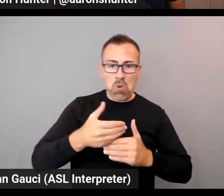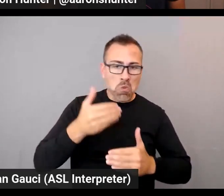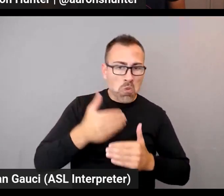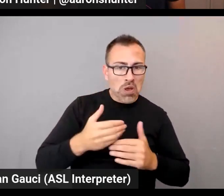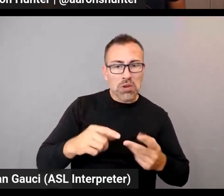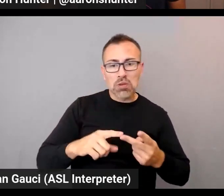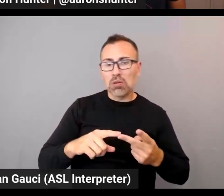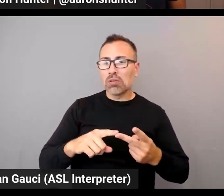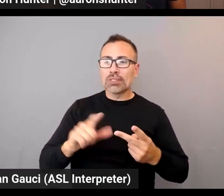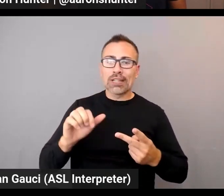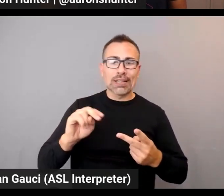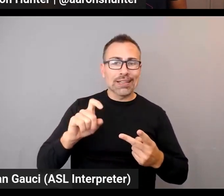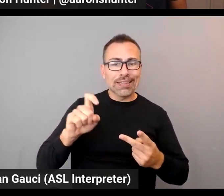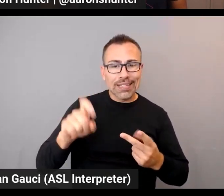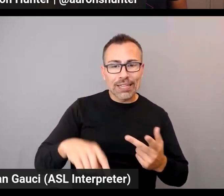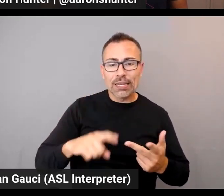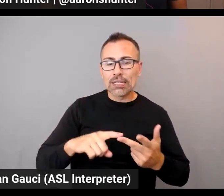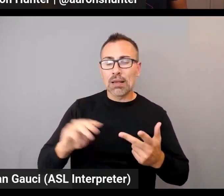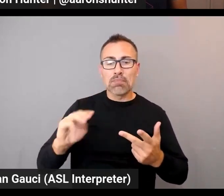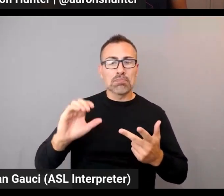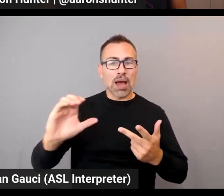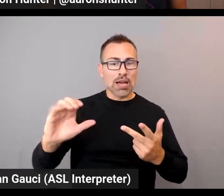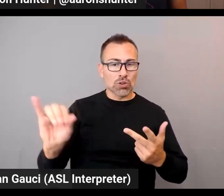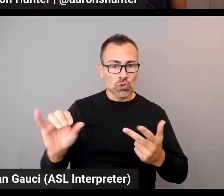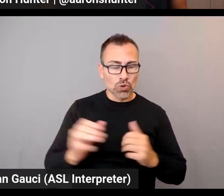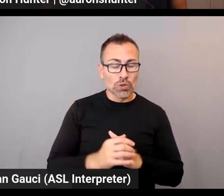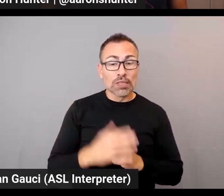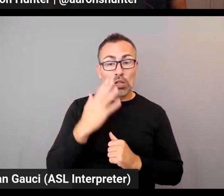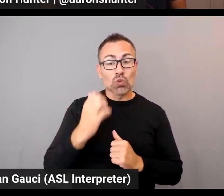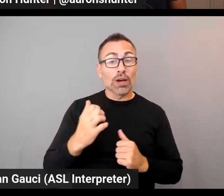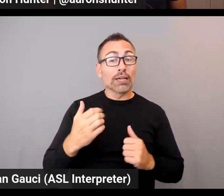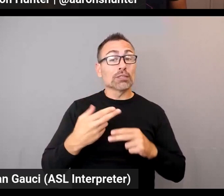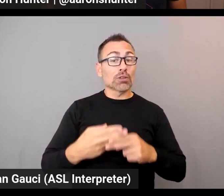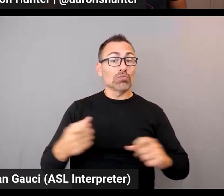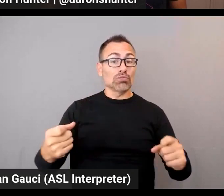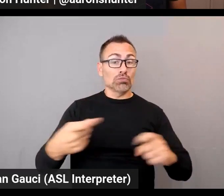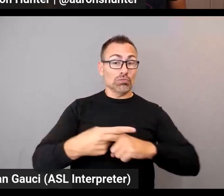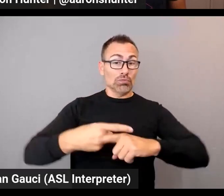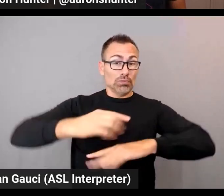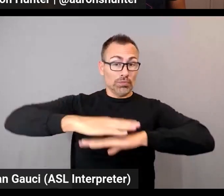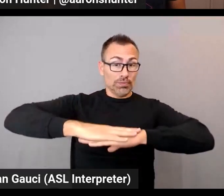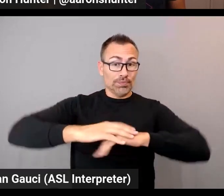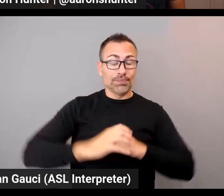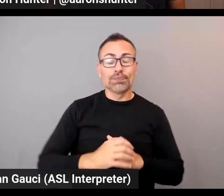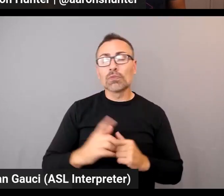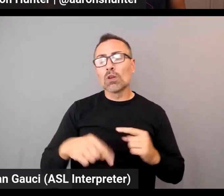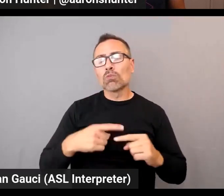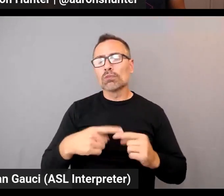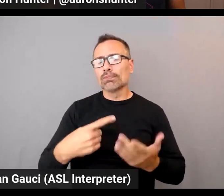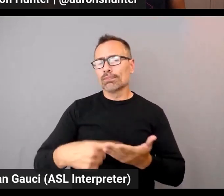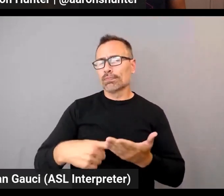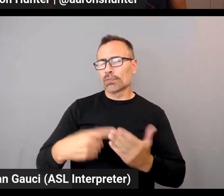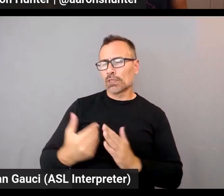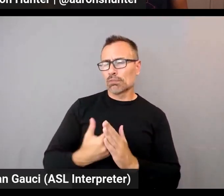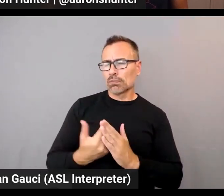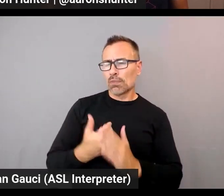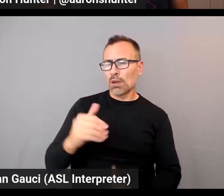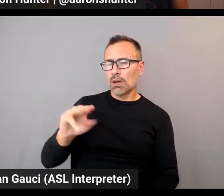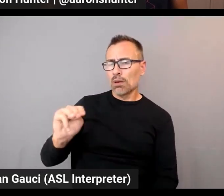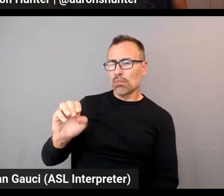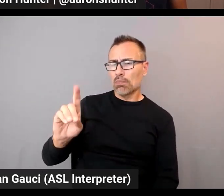Mac too. So that's why it's called cross-platform. So when we talk about modernization, what we're really talking about is, taking